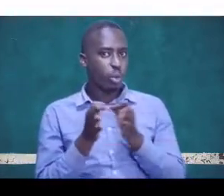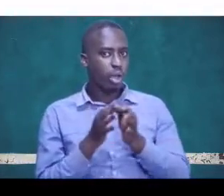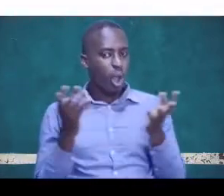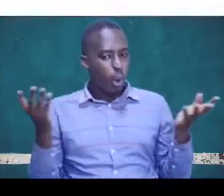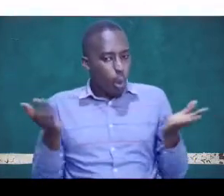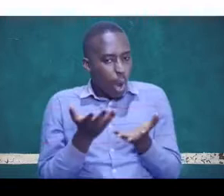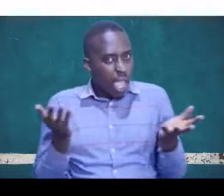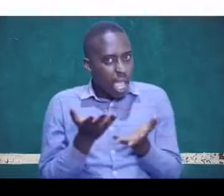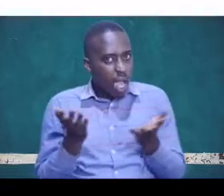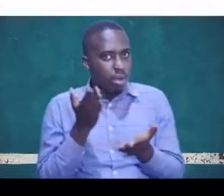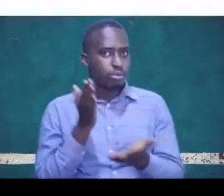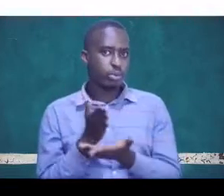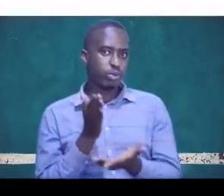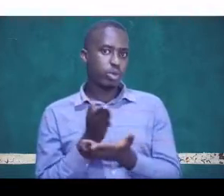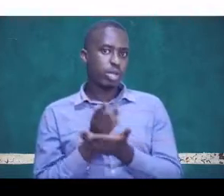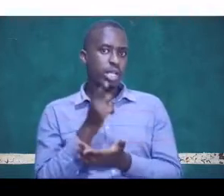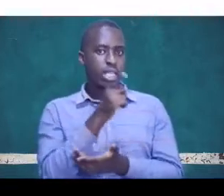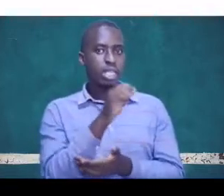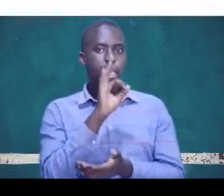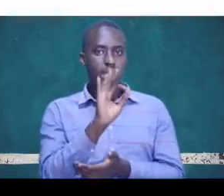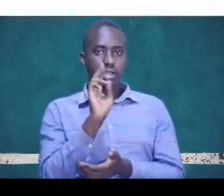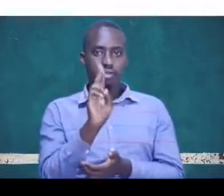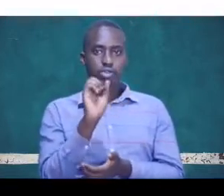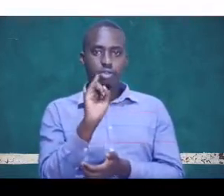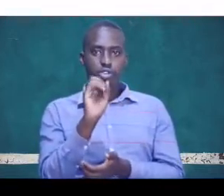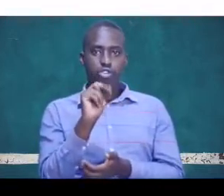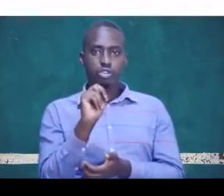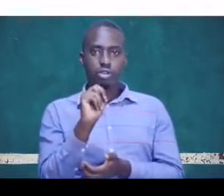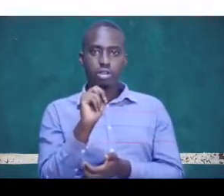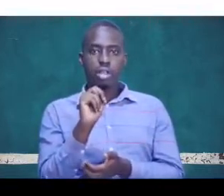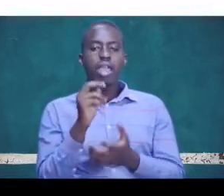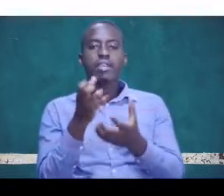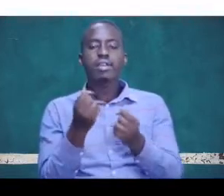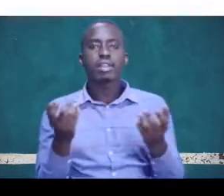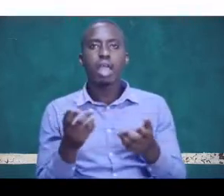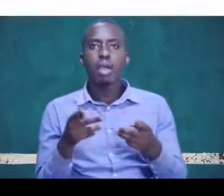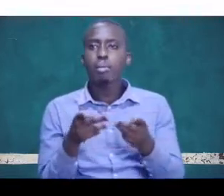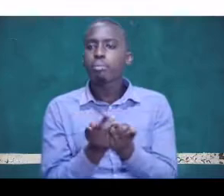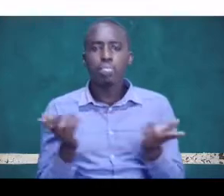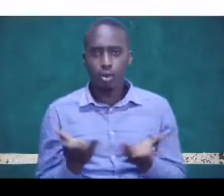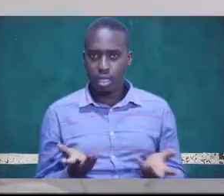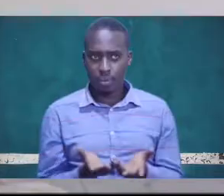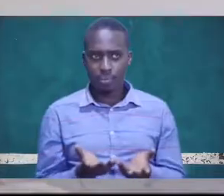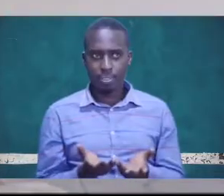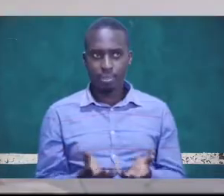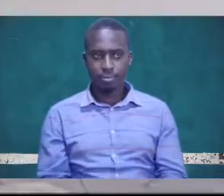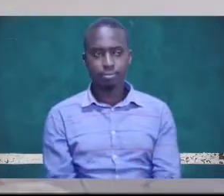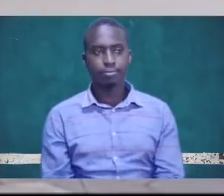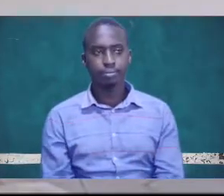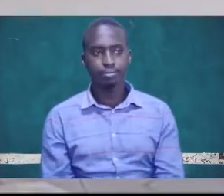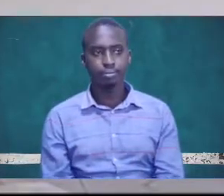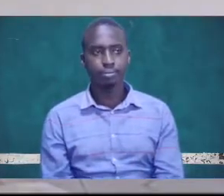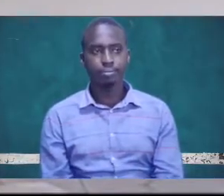where these fusion processes take place, please, where